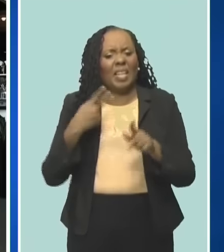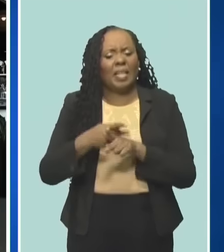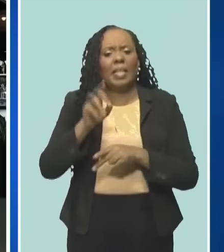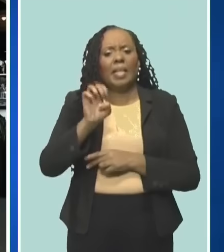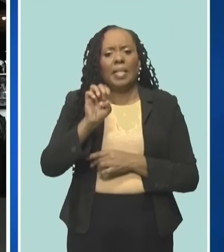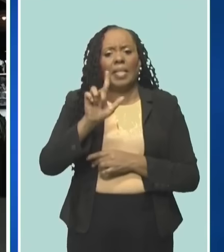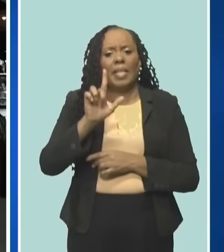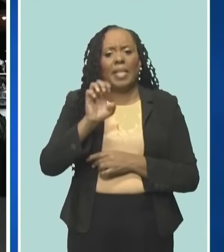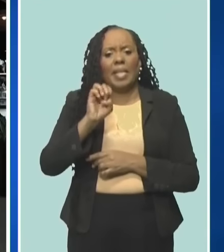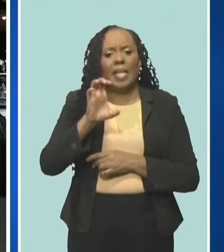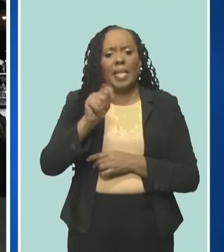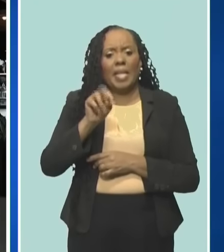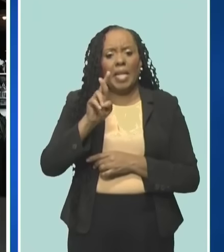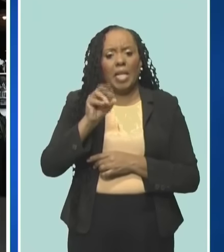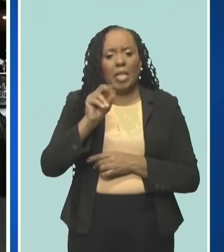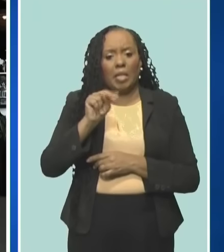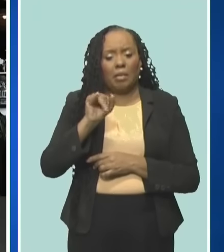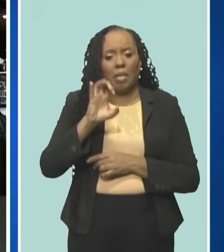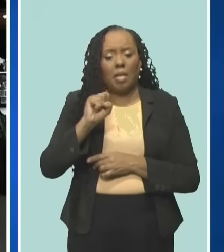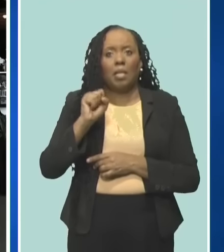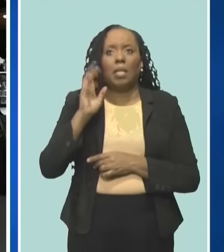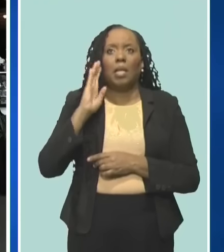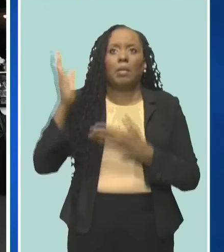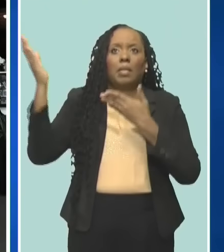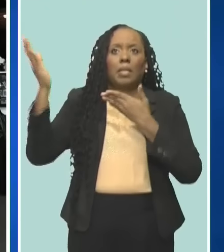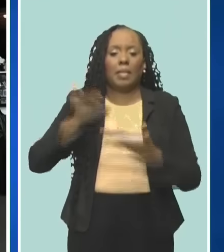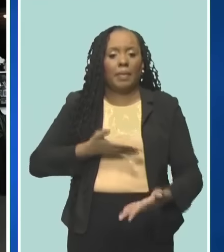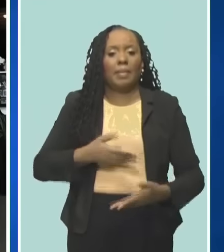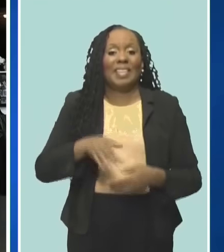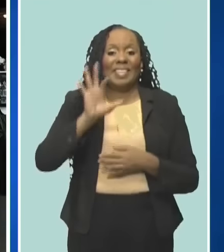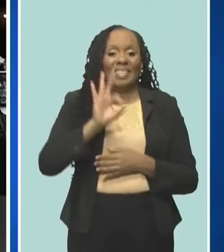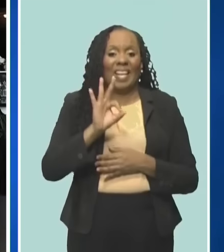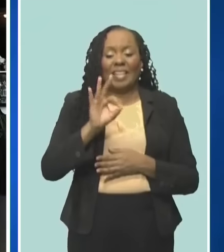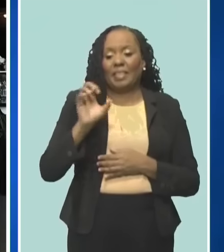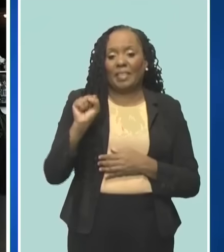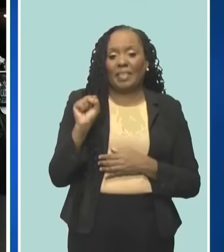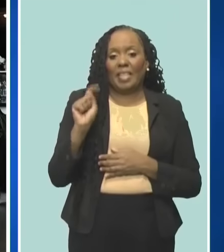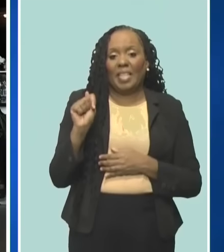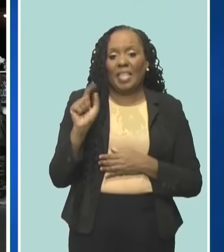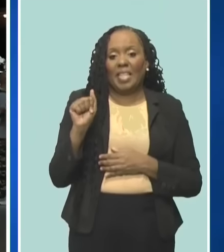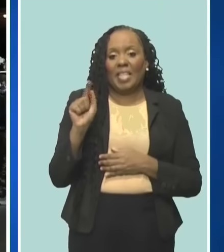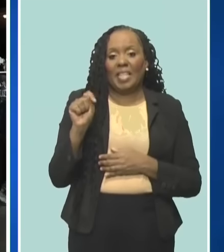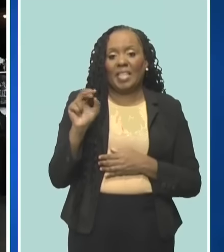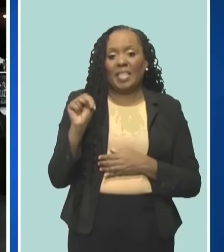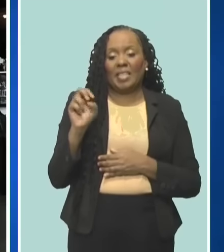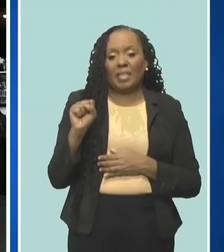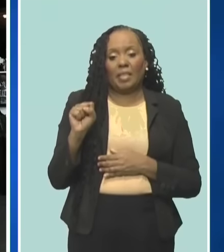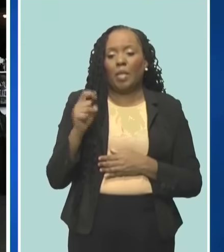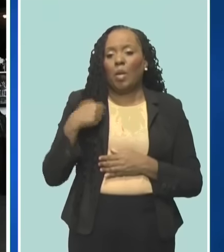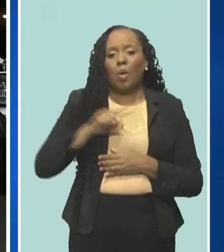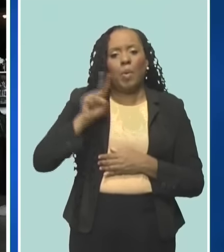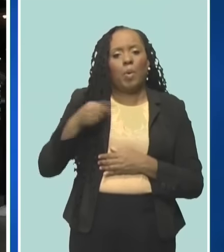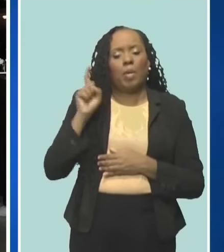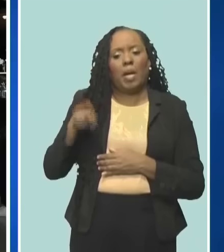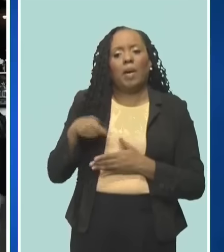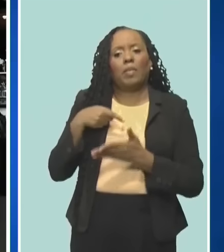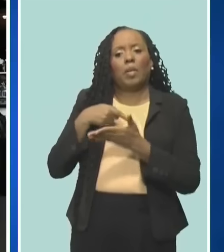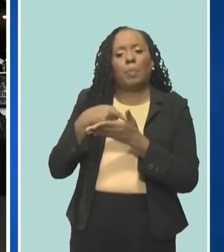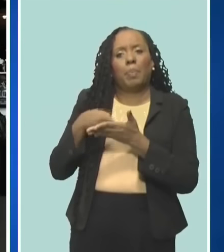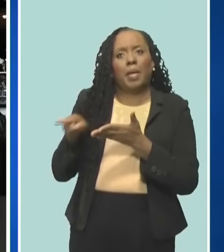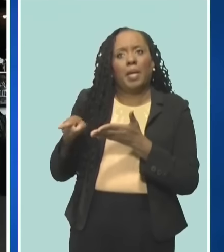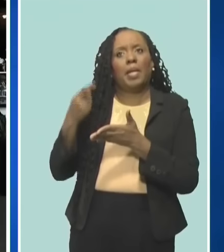WorldSkills. They will be sending us, I think, 9 stations. And all we have to do is to pay the freight costs. So we have to look somewhere